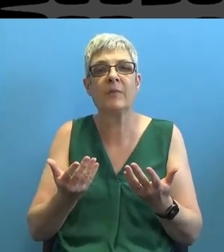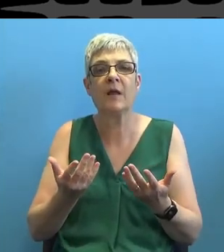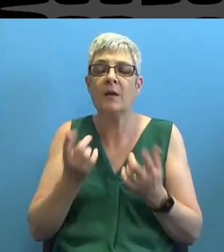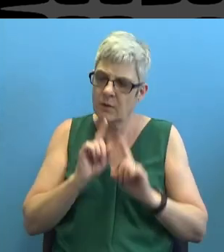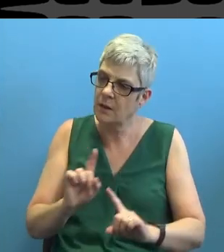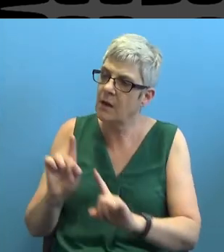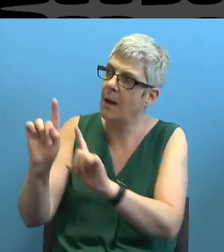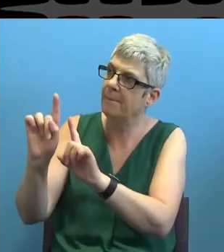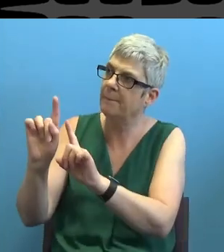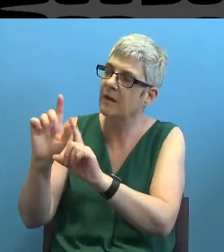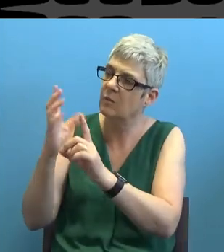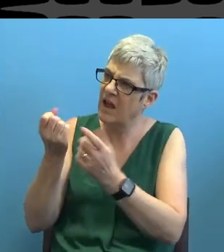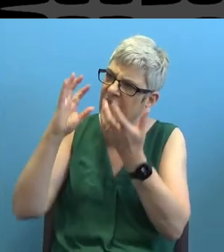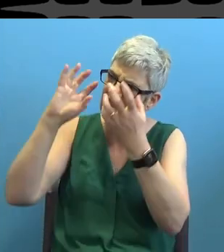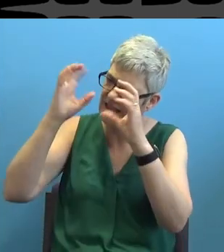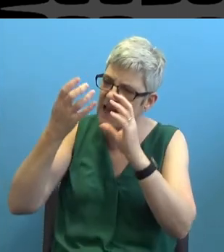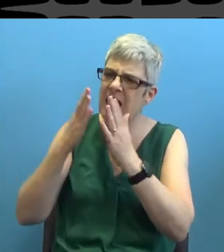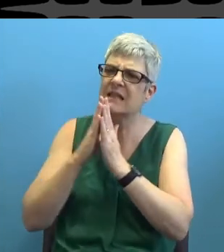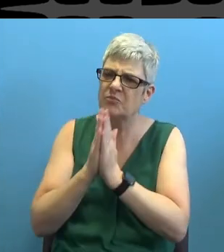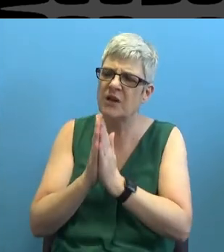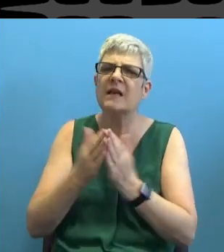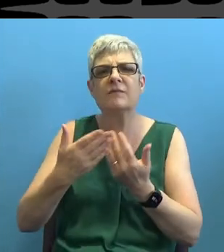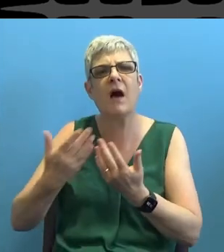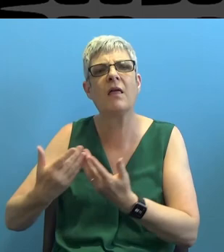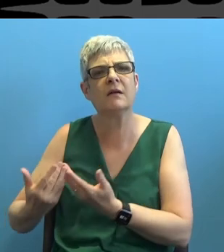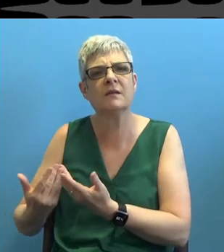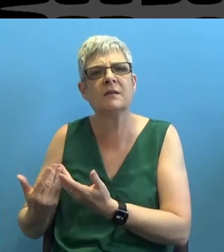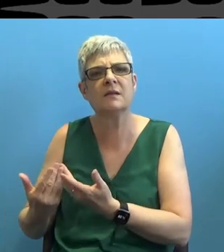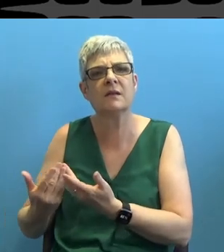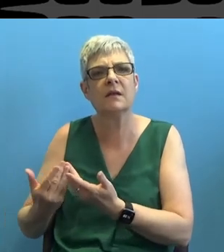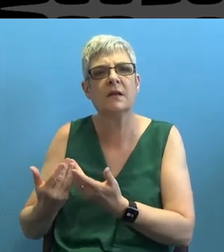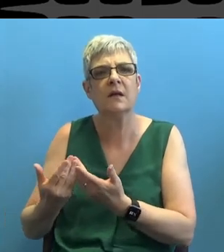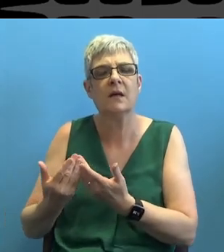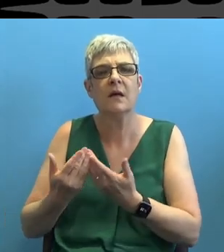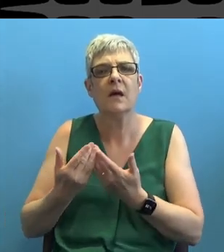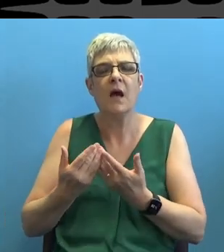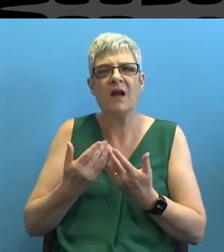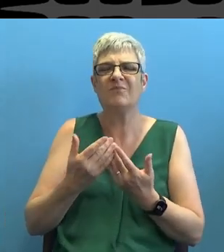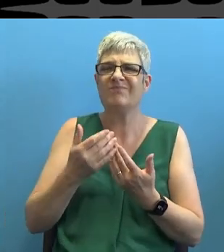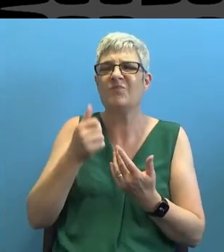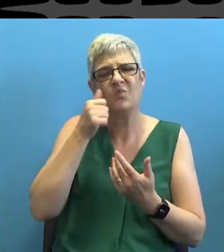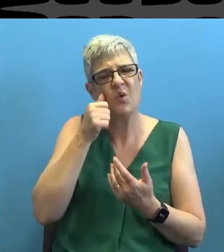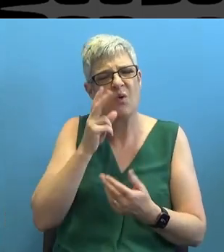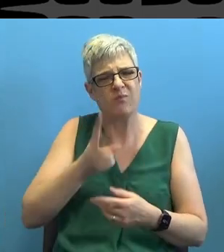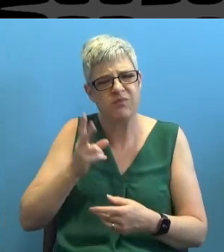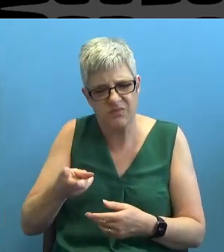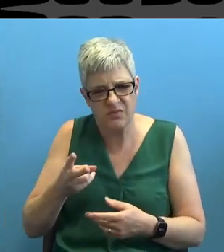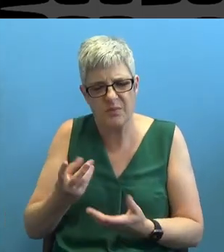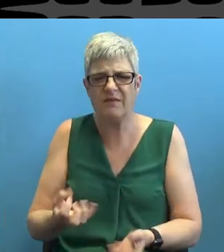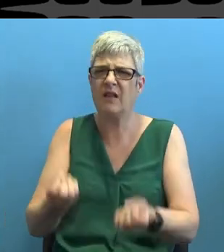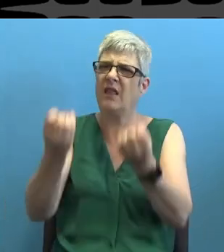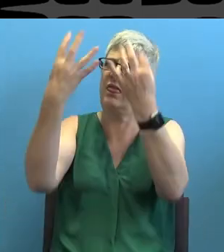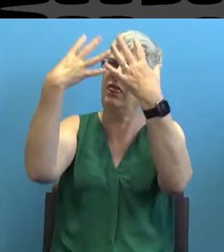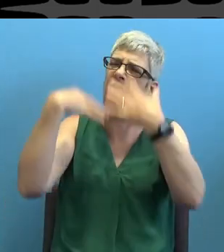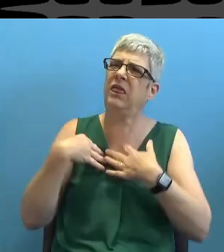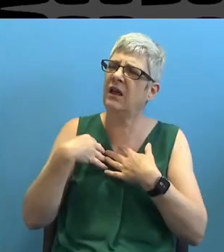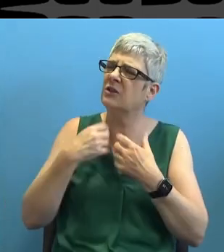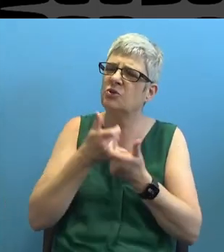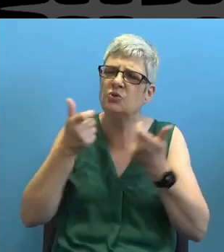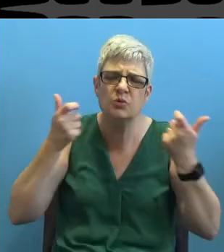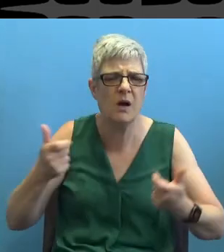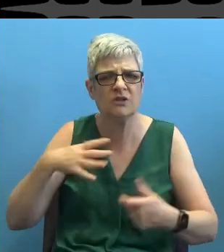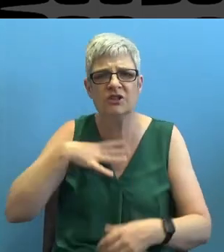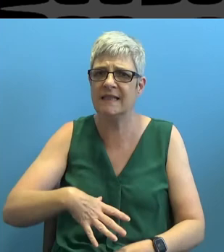We come to you, Father, with our concerns and prayers for others, and as we do, we can all too often feel overwhelmed by the scale of